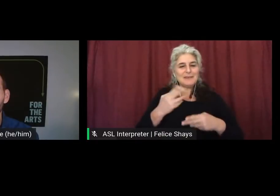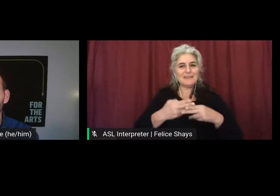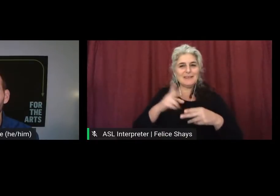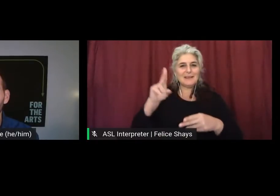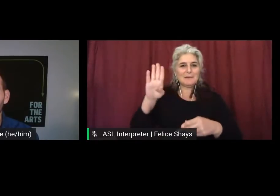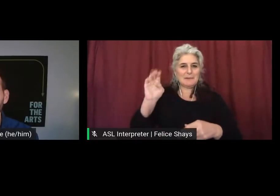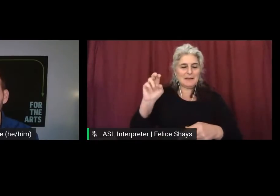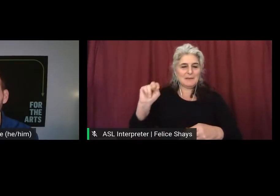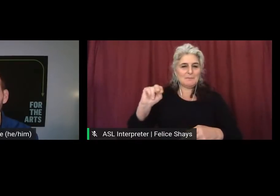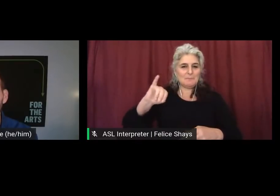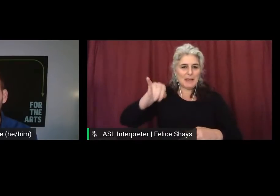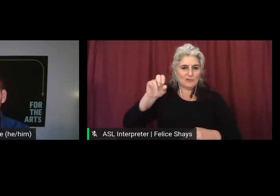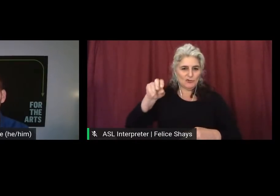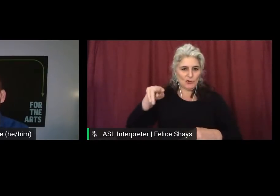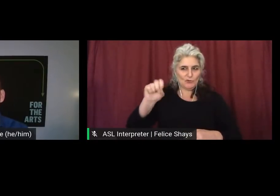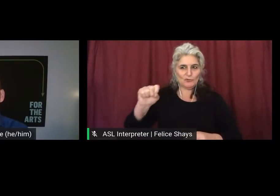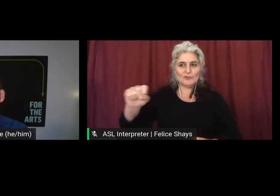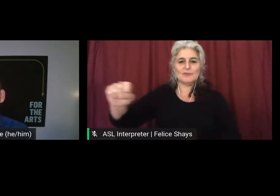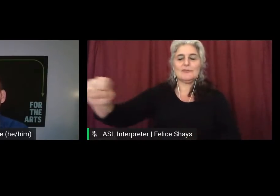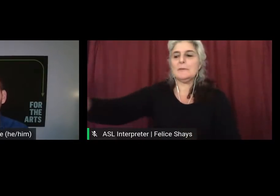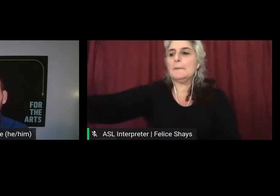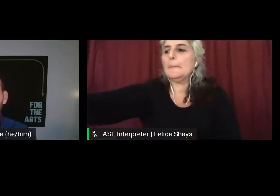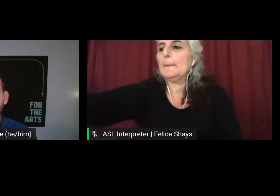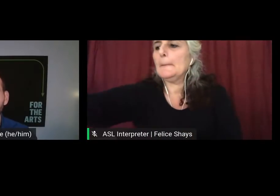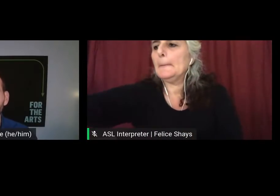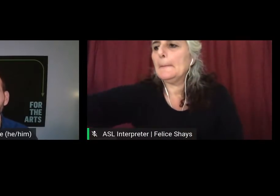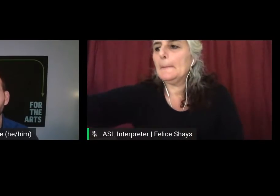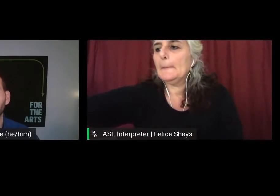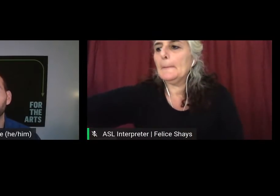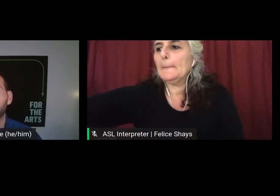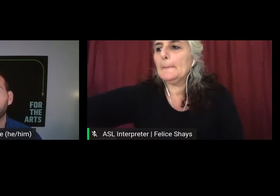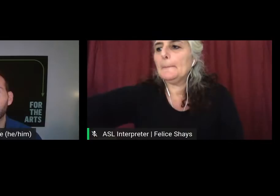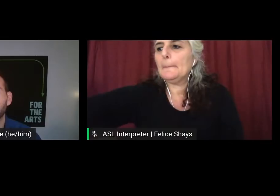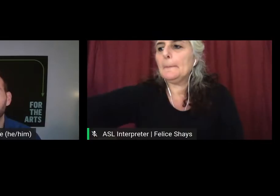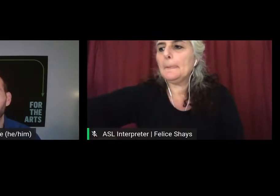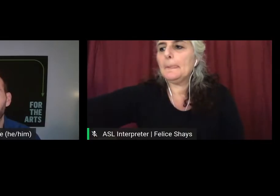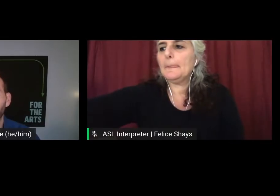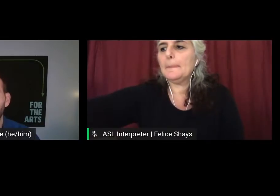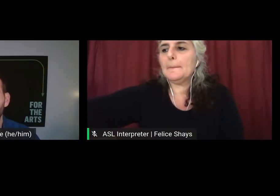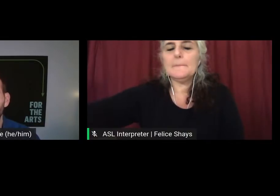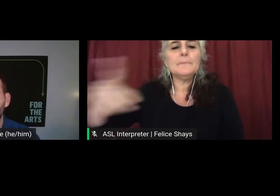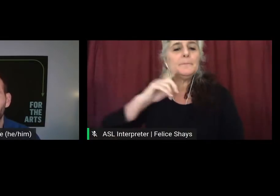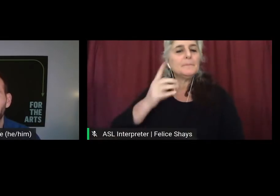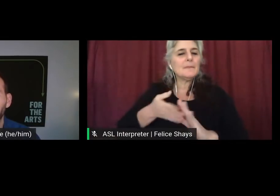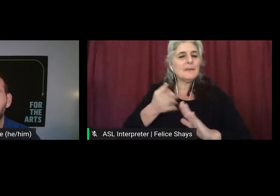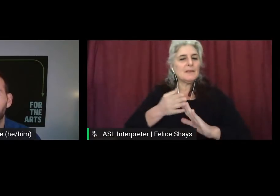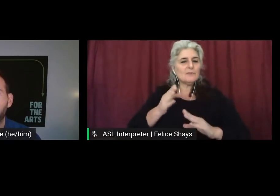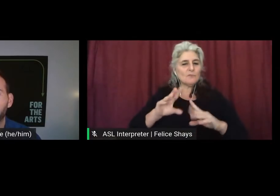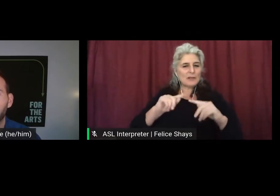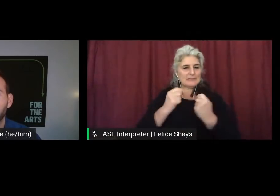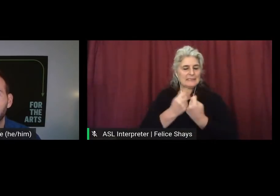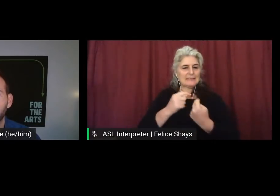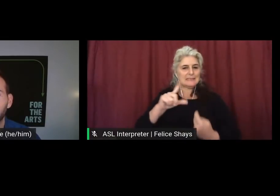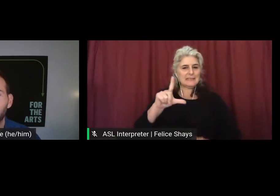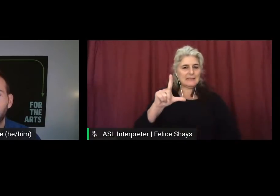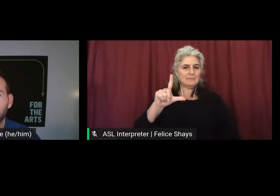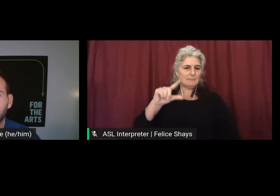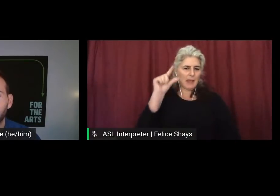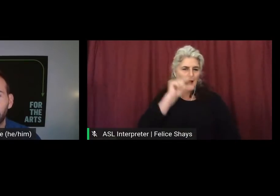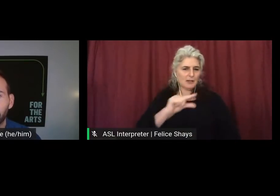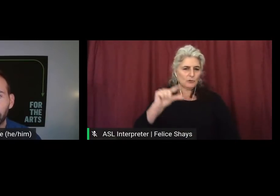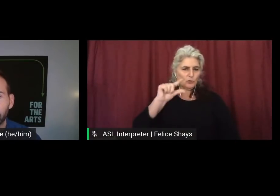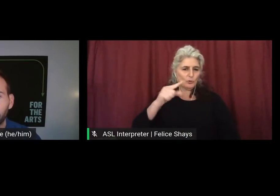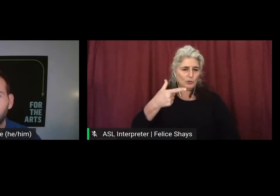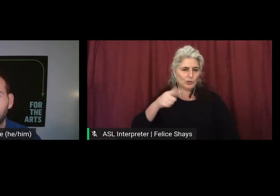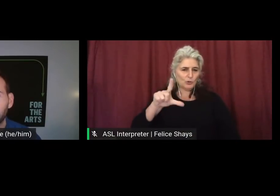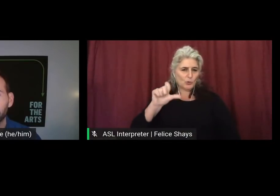Jones. Ben runs the Unskippable Labs team at Google, which designs experiments to explore the future of advertising. And Ben's